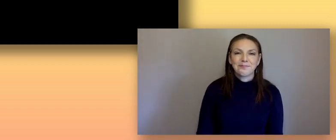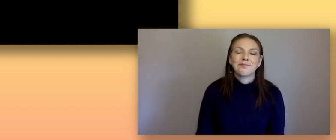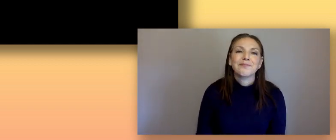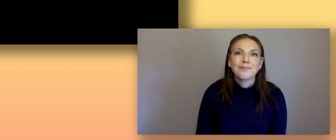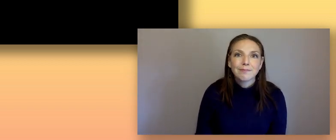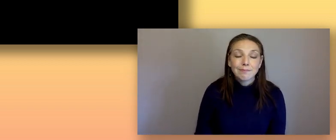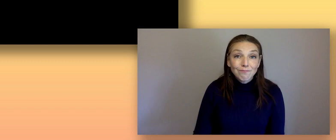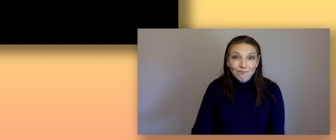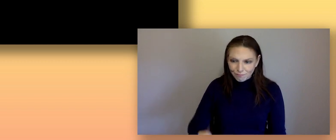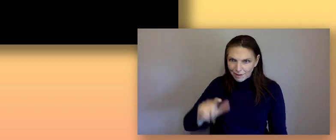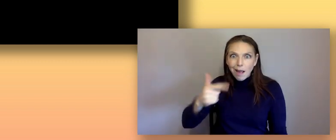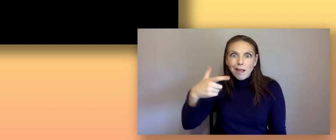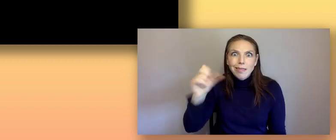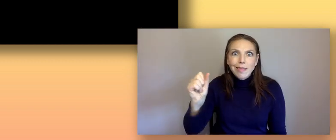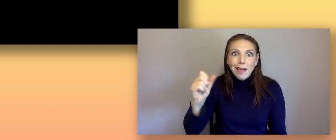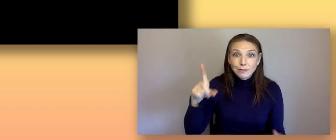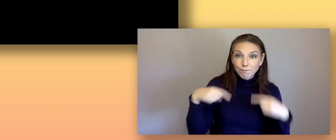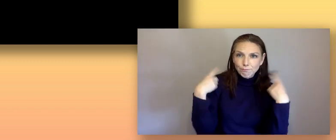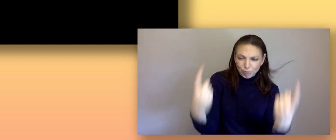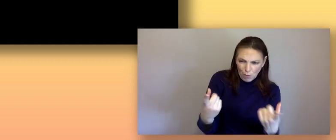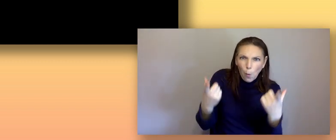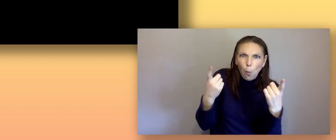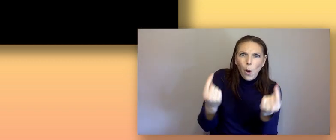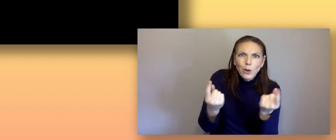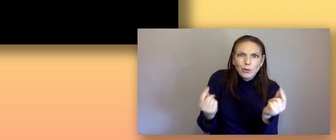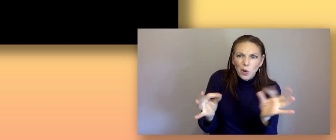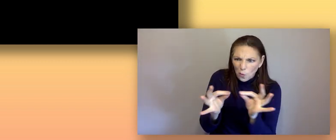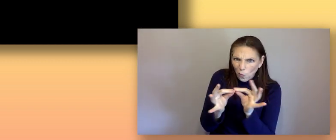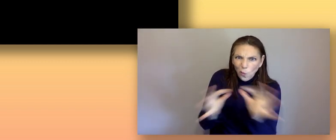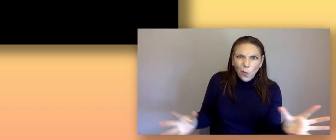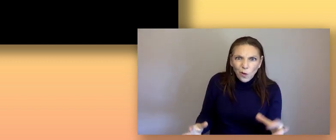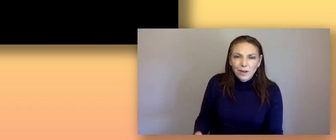Hey, legs, what have you done for me lately?